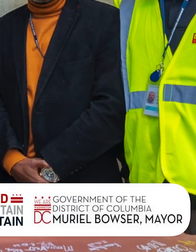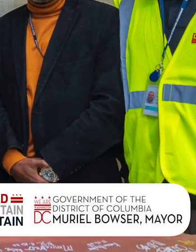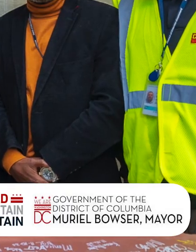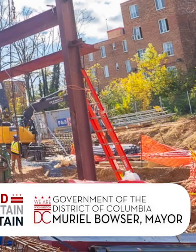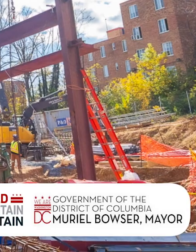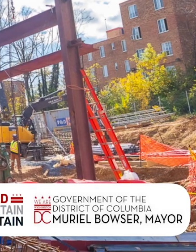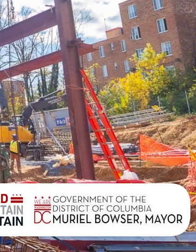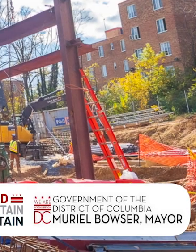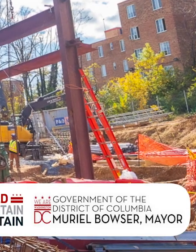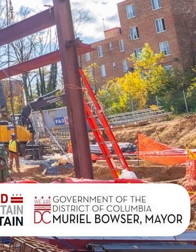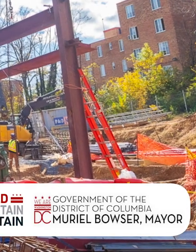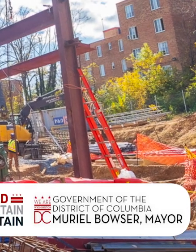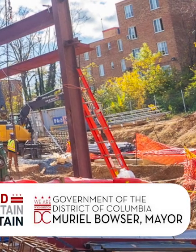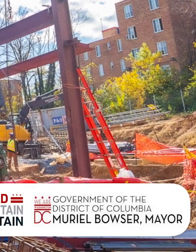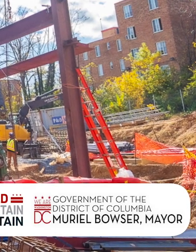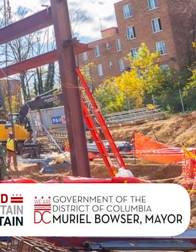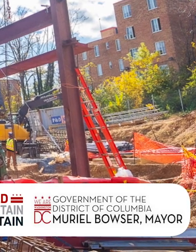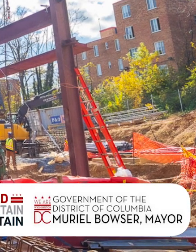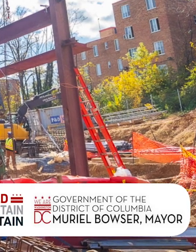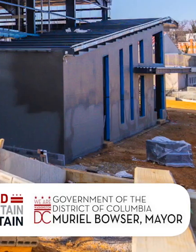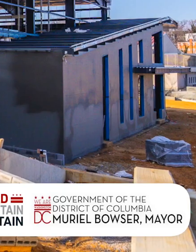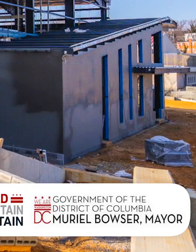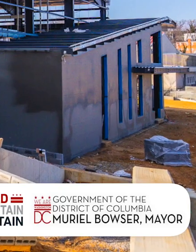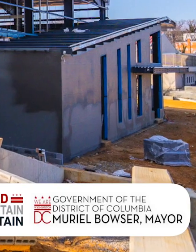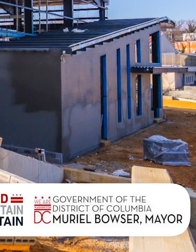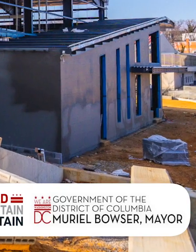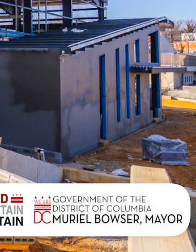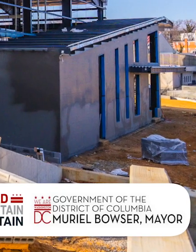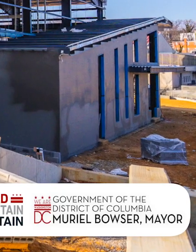DGS is looking for the best builders,